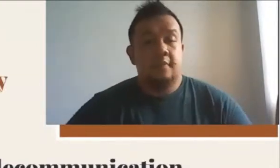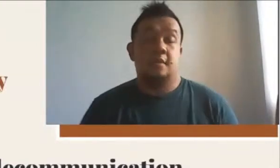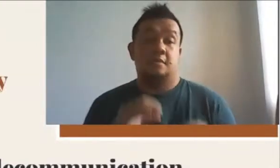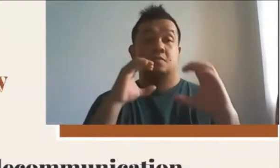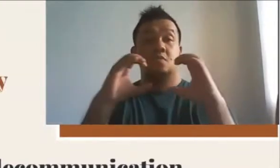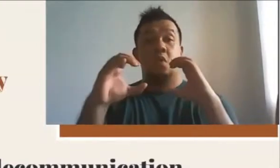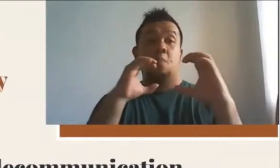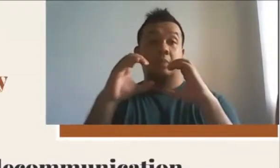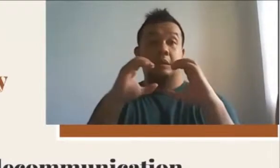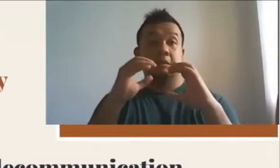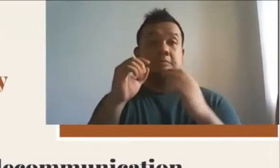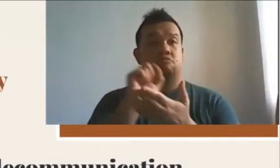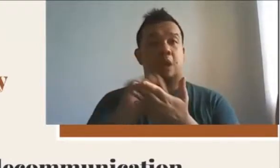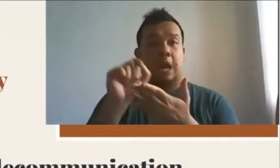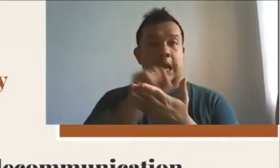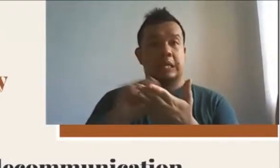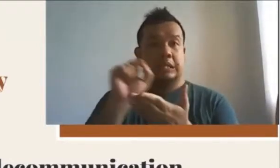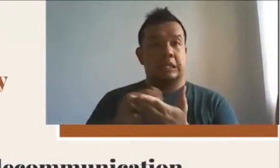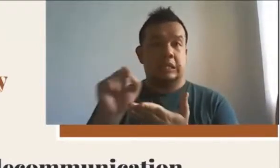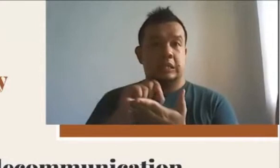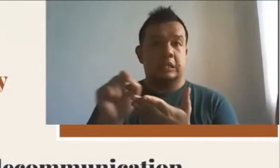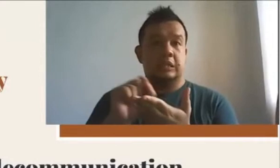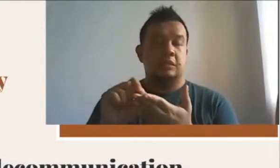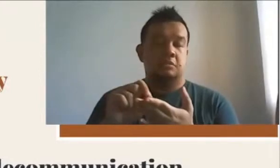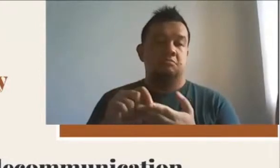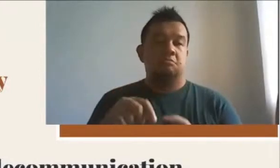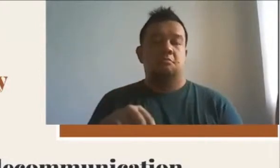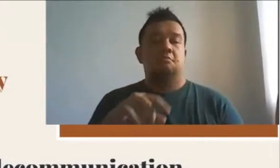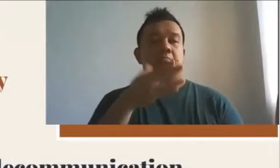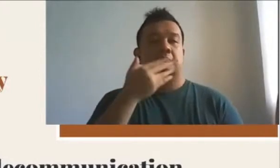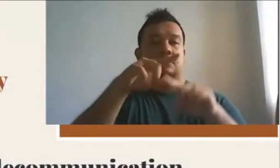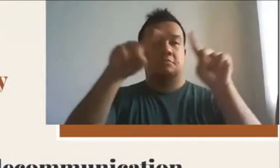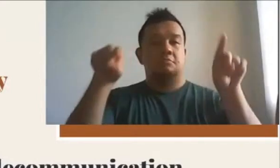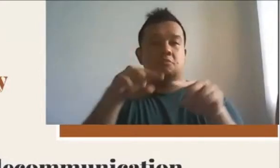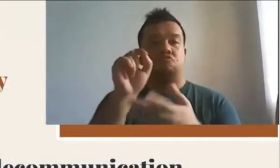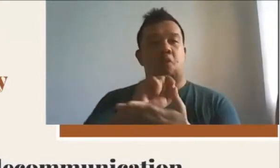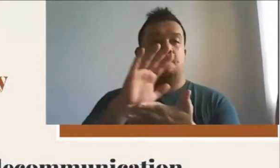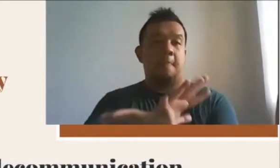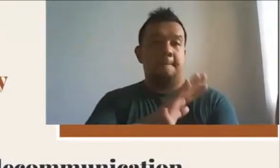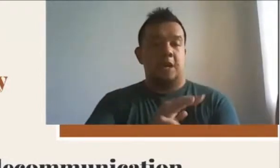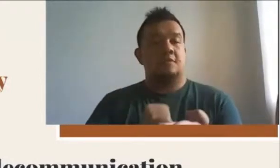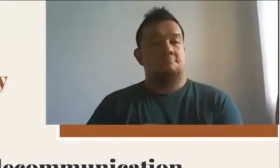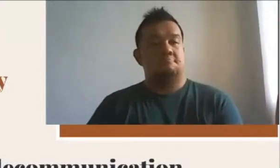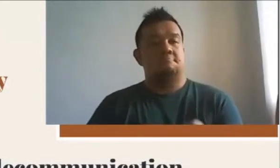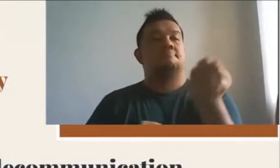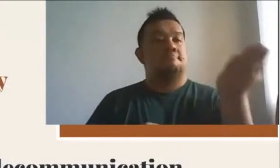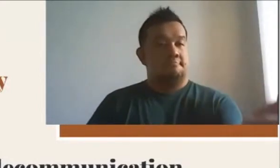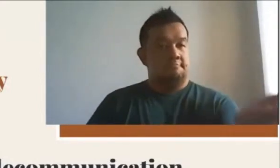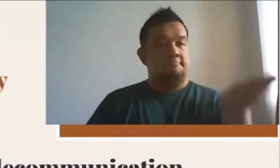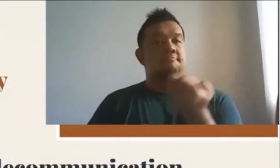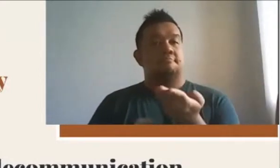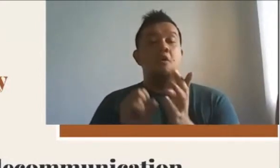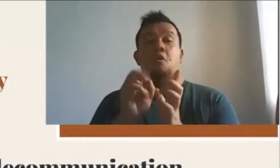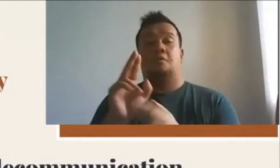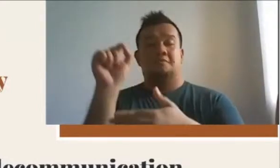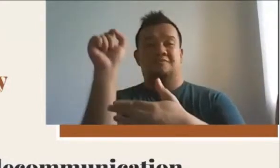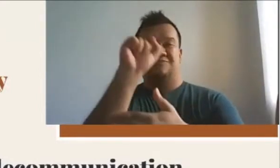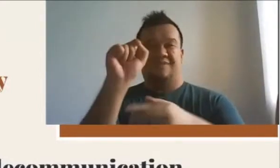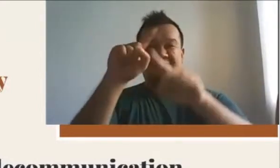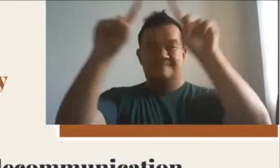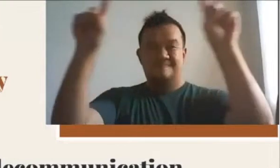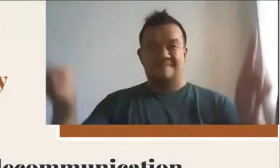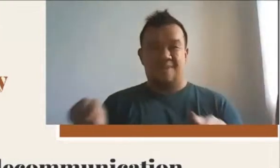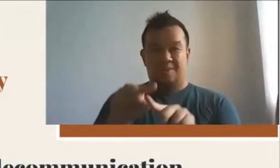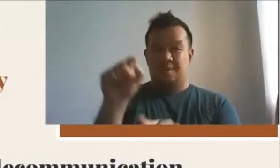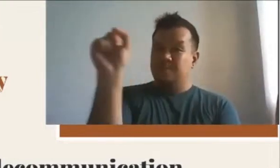It's best if you have a pen and paper on hand and you can write, or you can also utilize a whiteboard and write on there so that you can communicate with